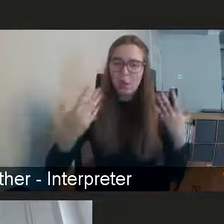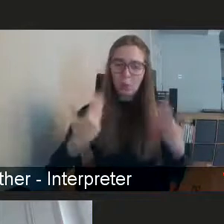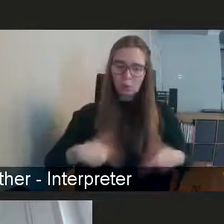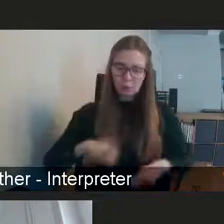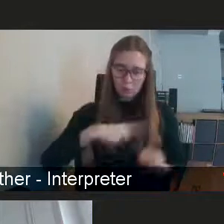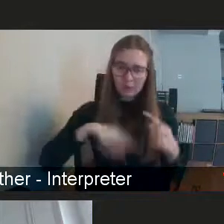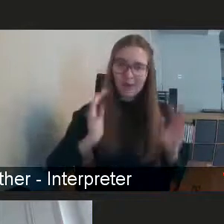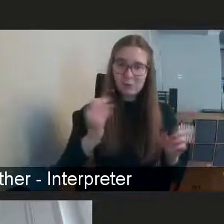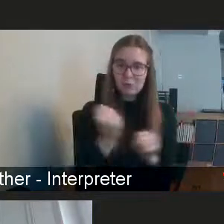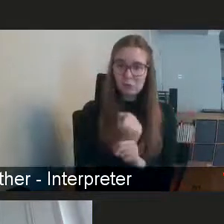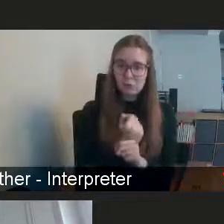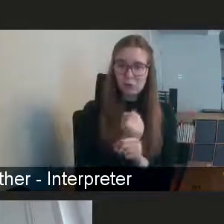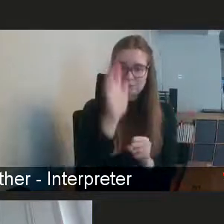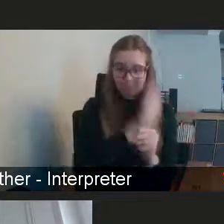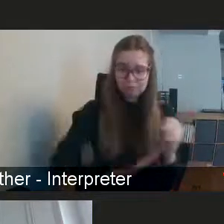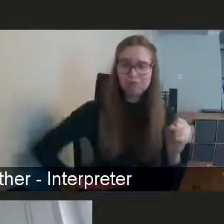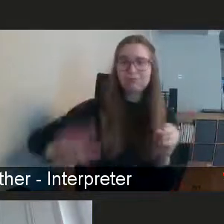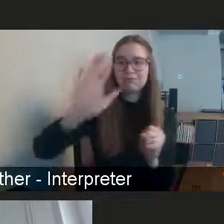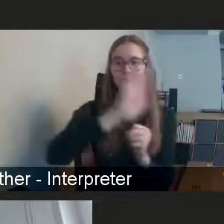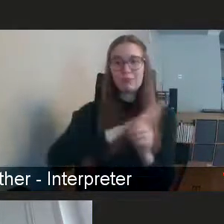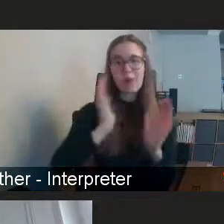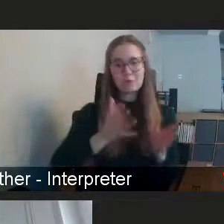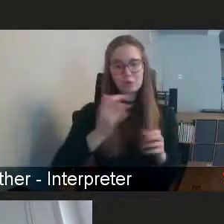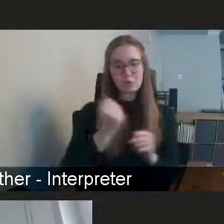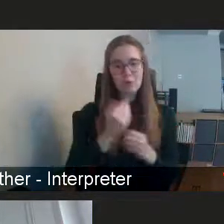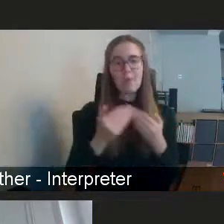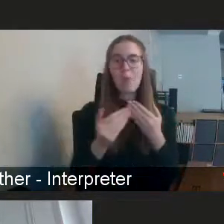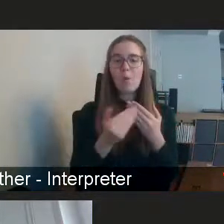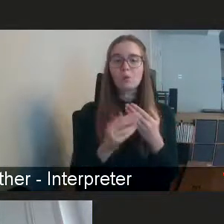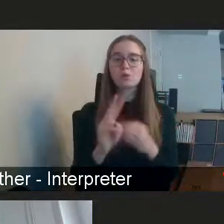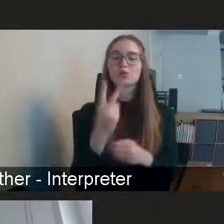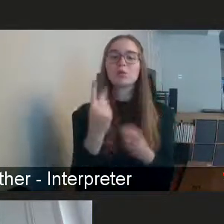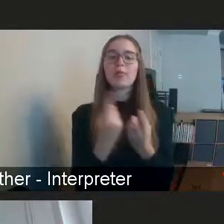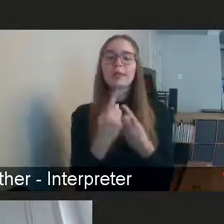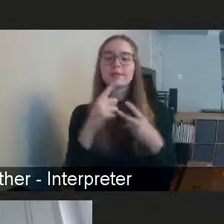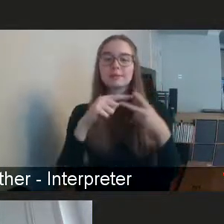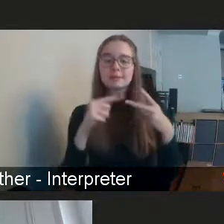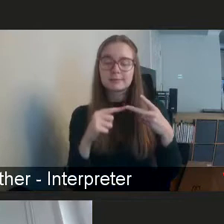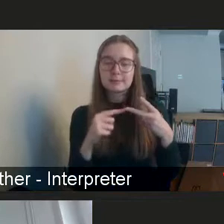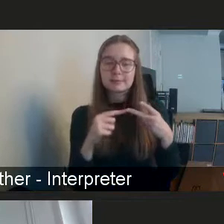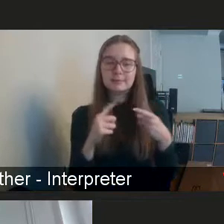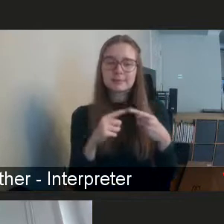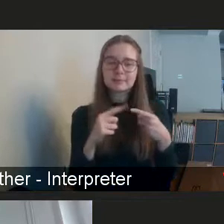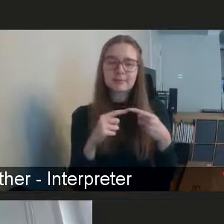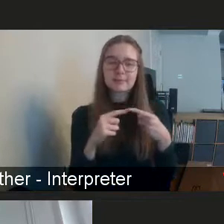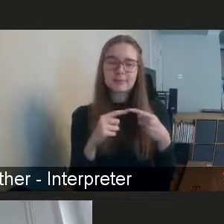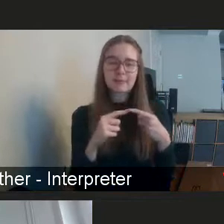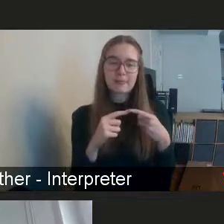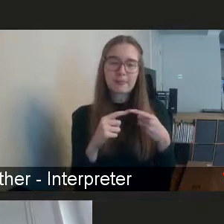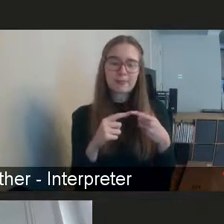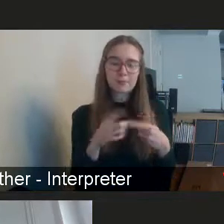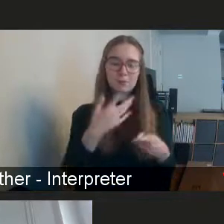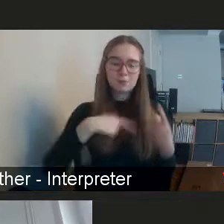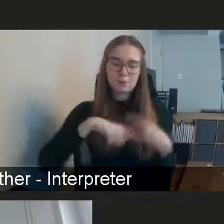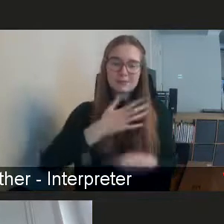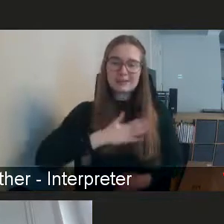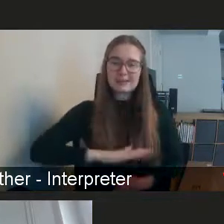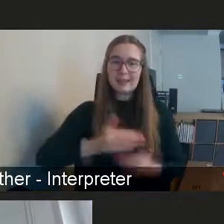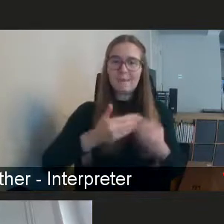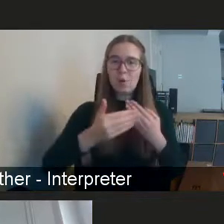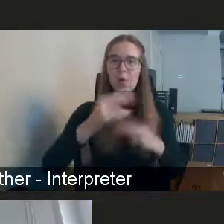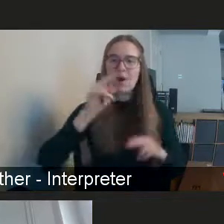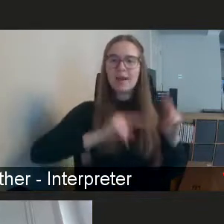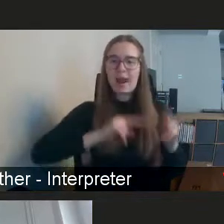right across the spectrum. So I think the two things that I'd pick out is that one thing that's come out with some of the questions, we do need more analysis